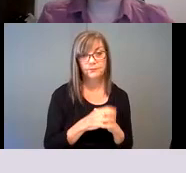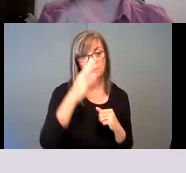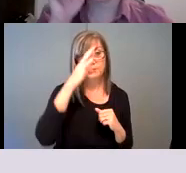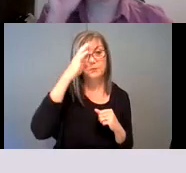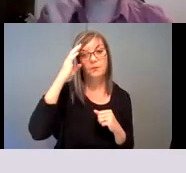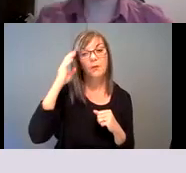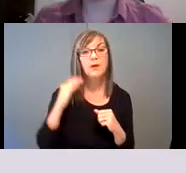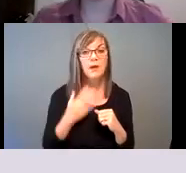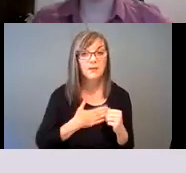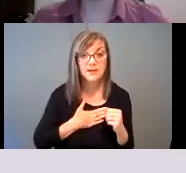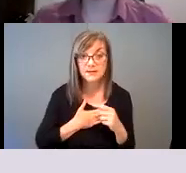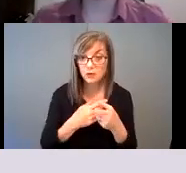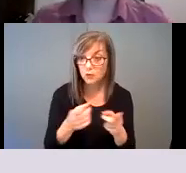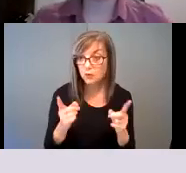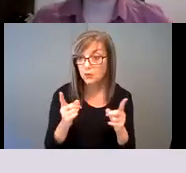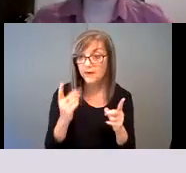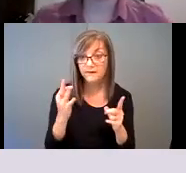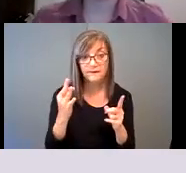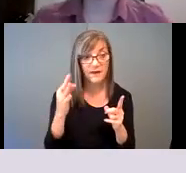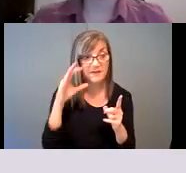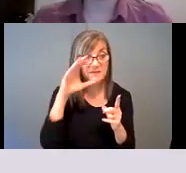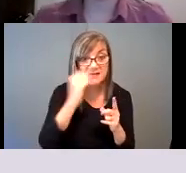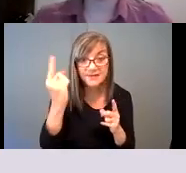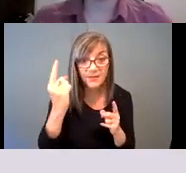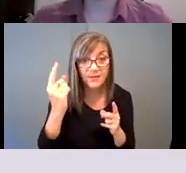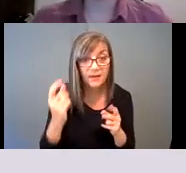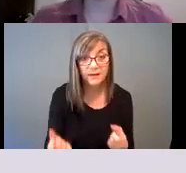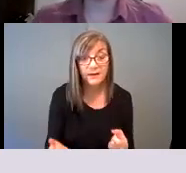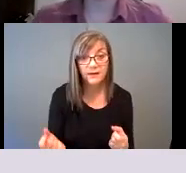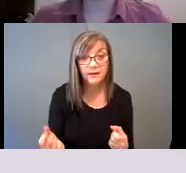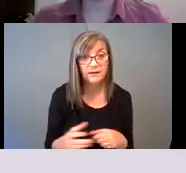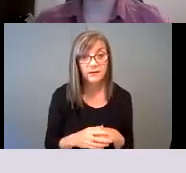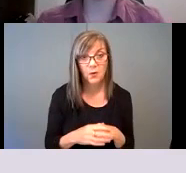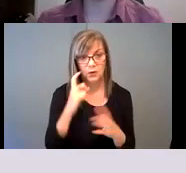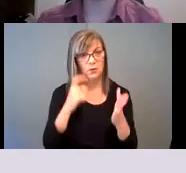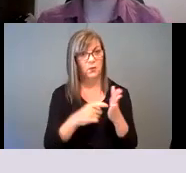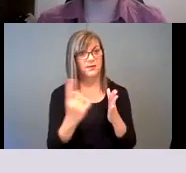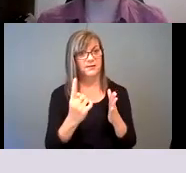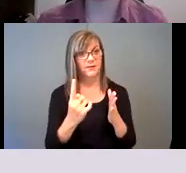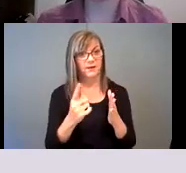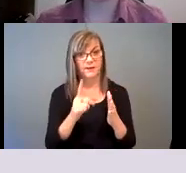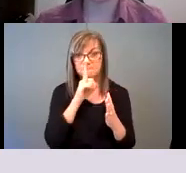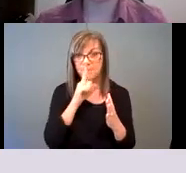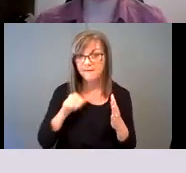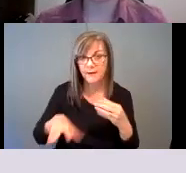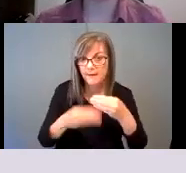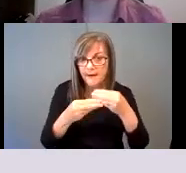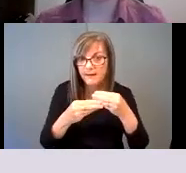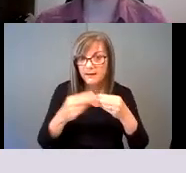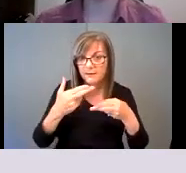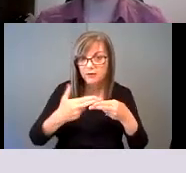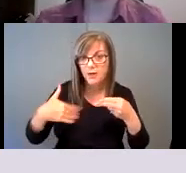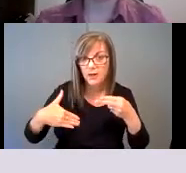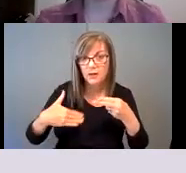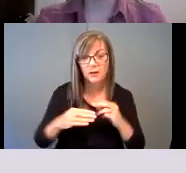And please, everyone, if I miss something or there's something that you've noticed with survivors that I haven't mentioned, please feel free to put that in the chat